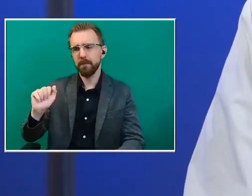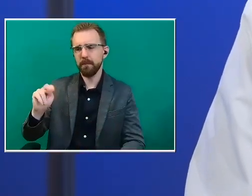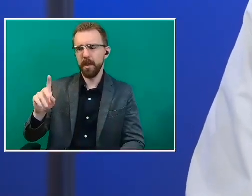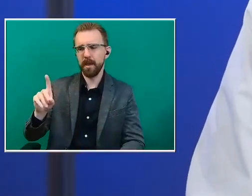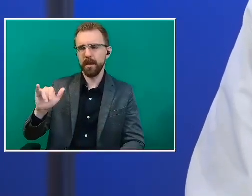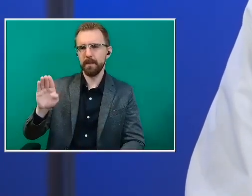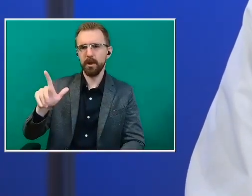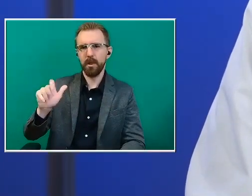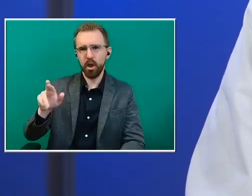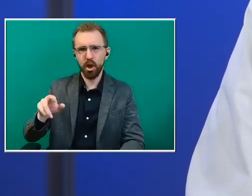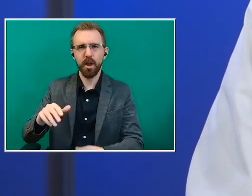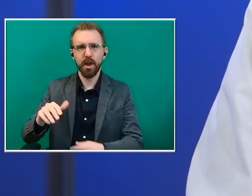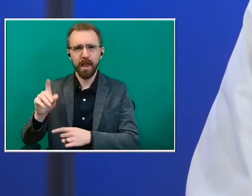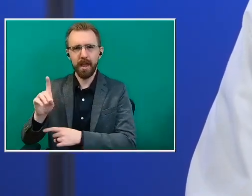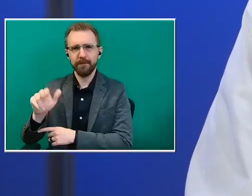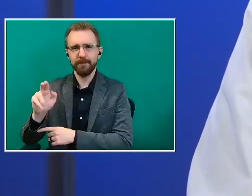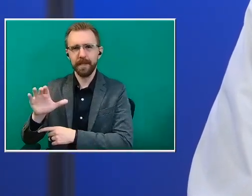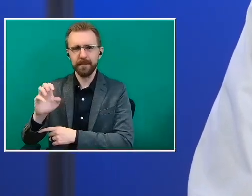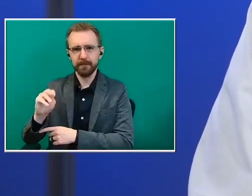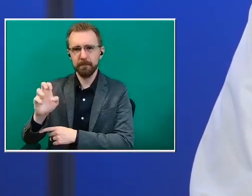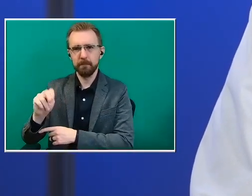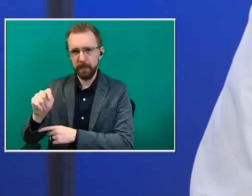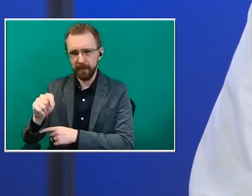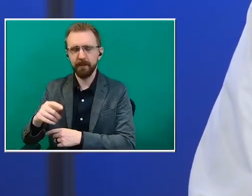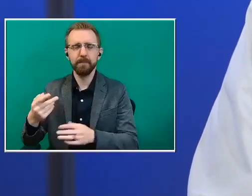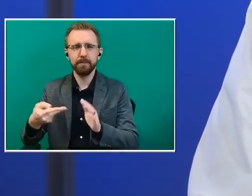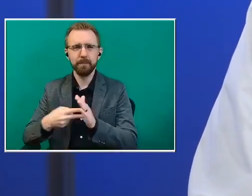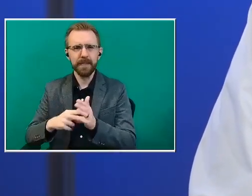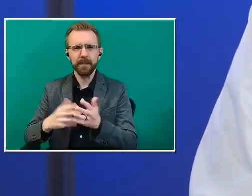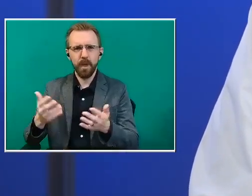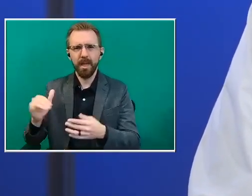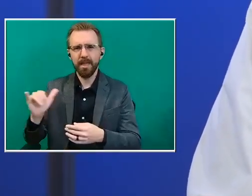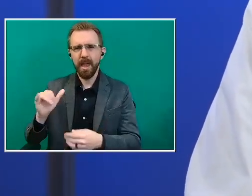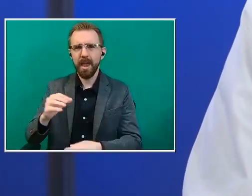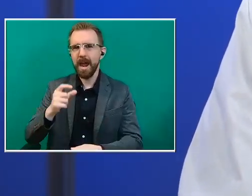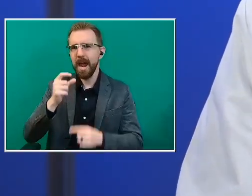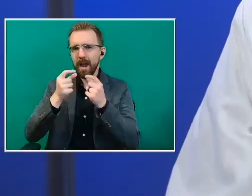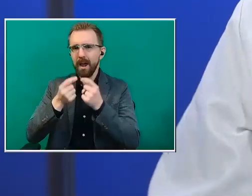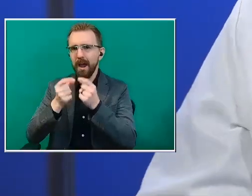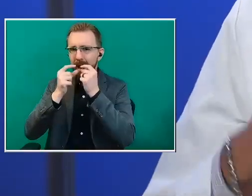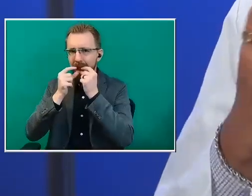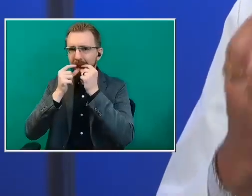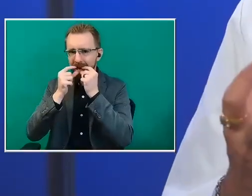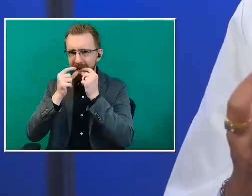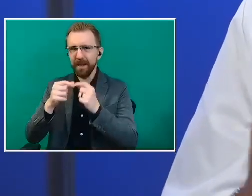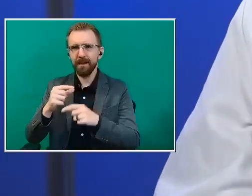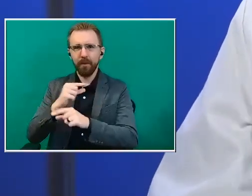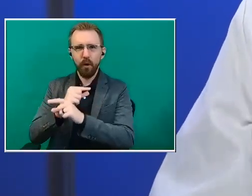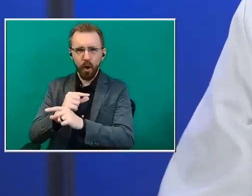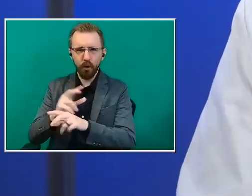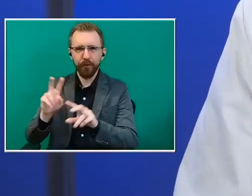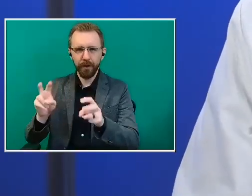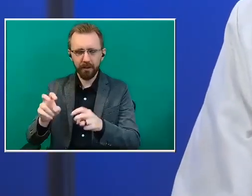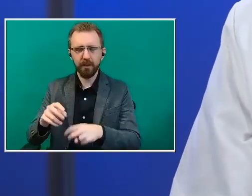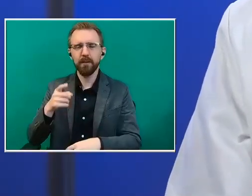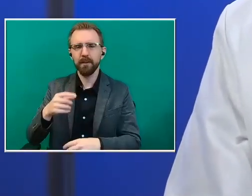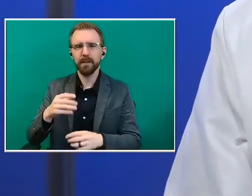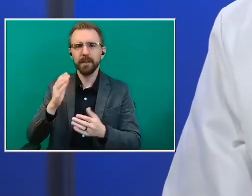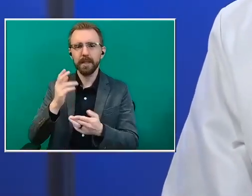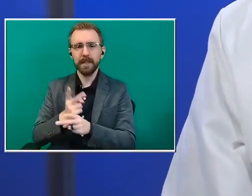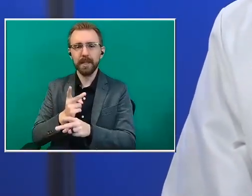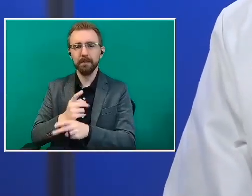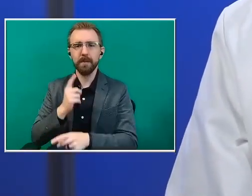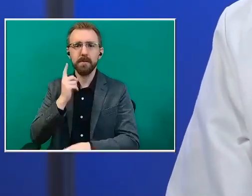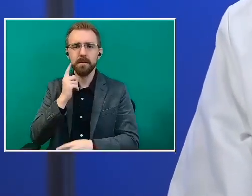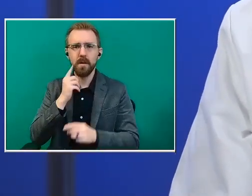patients to get, which is basically sort of like a bite guard. You put it inside the mouth and it adjusts and stabilizes your lower jaw and tongue, and that